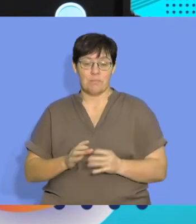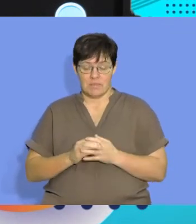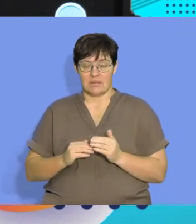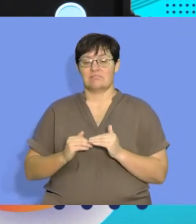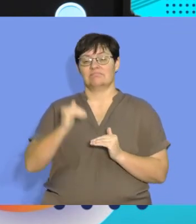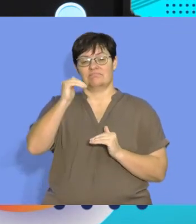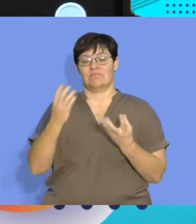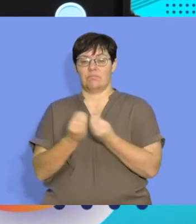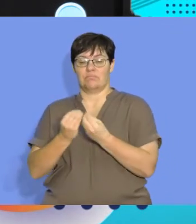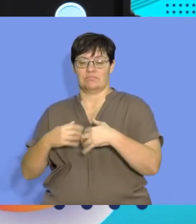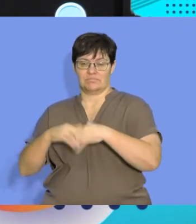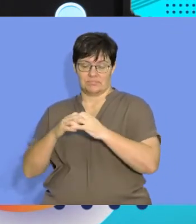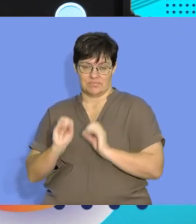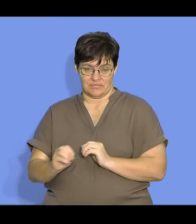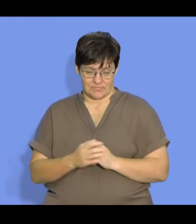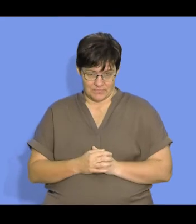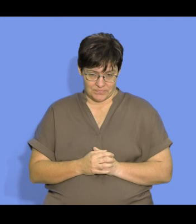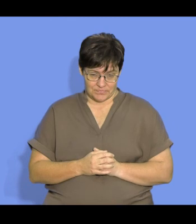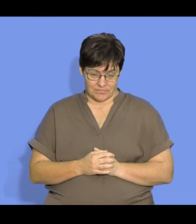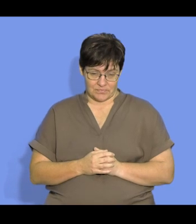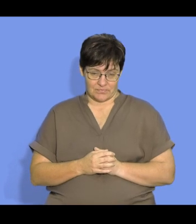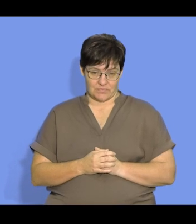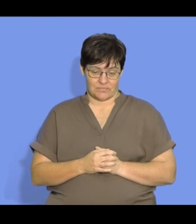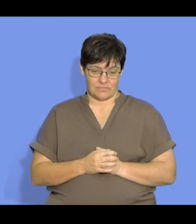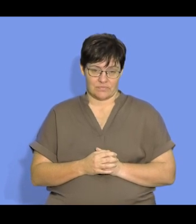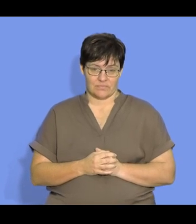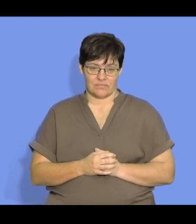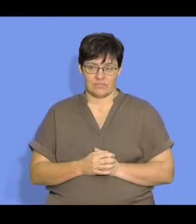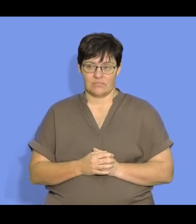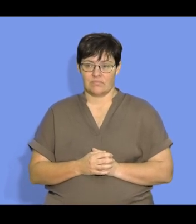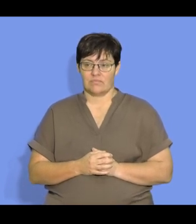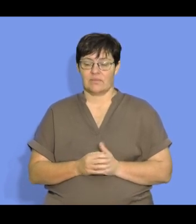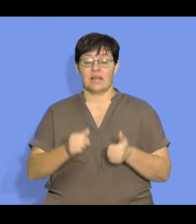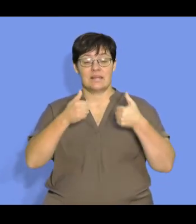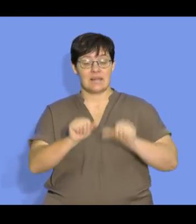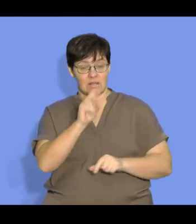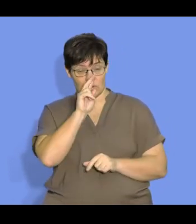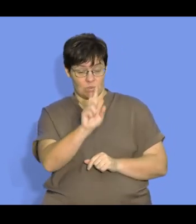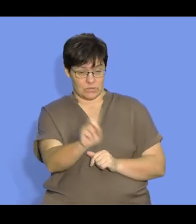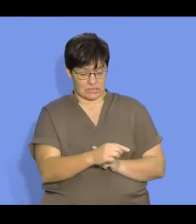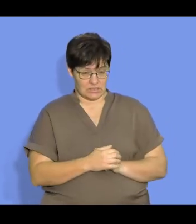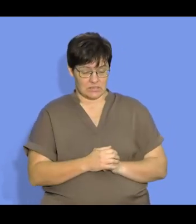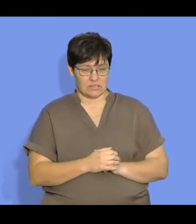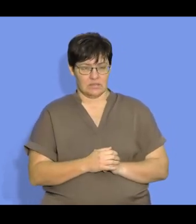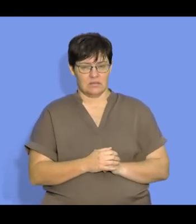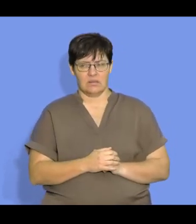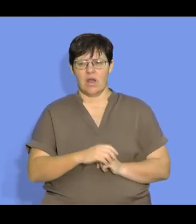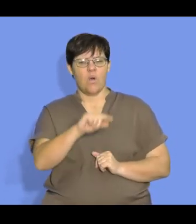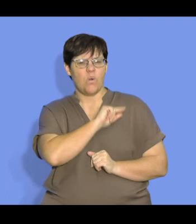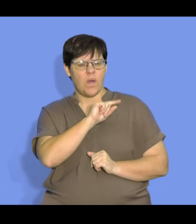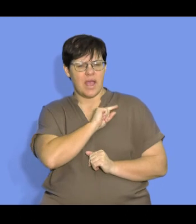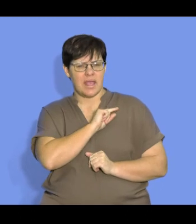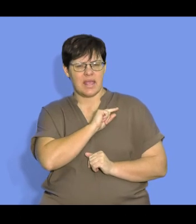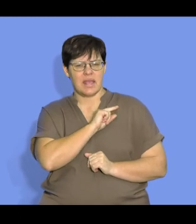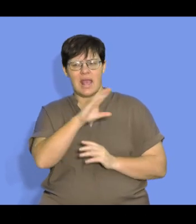rate of reaction. The next factor that we will look at is, why does an addition of